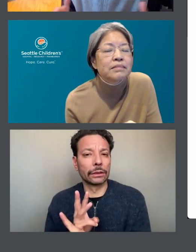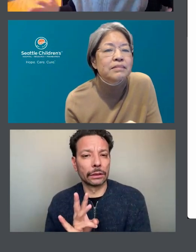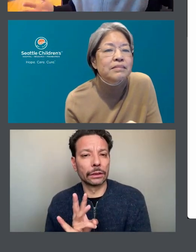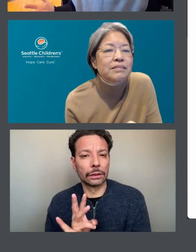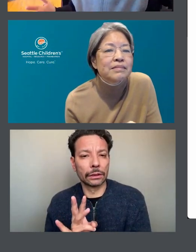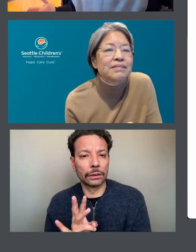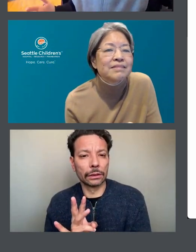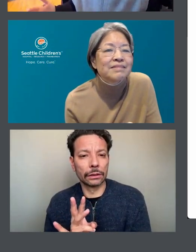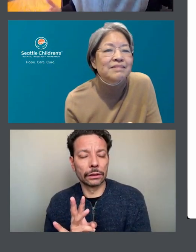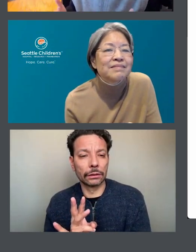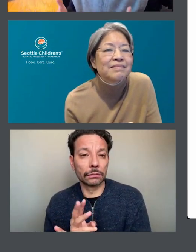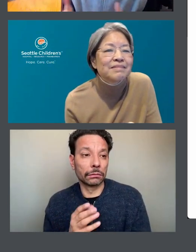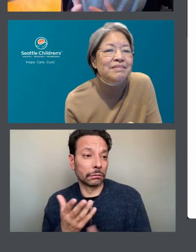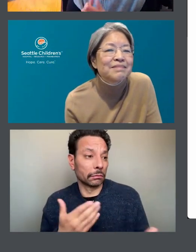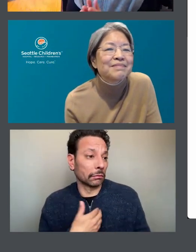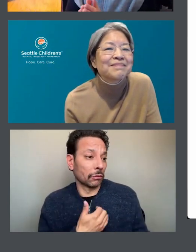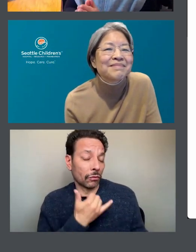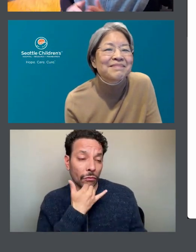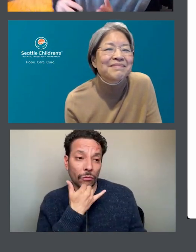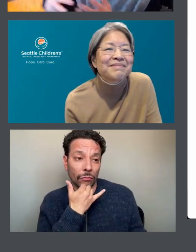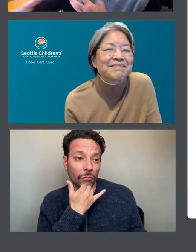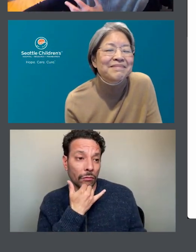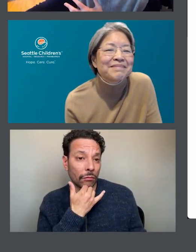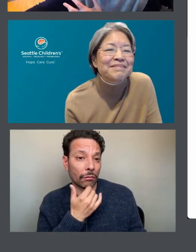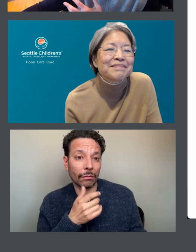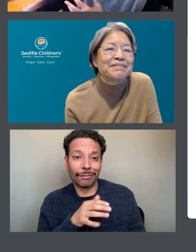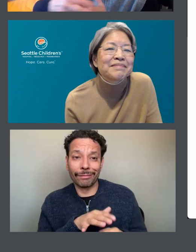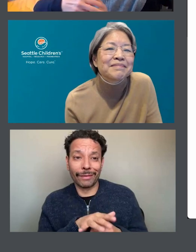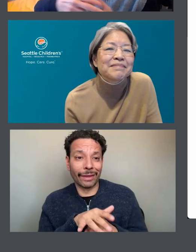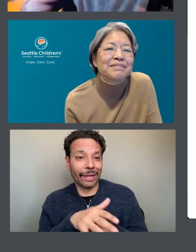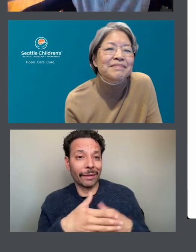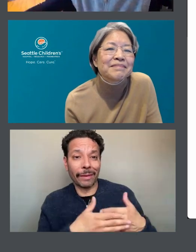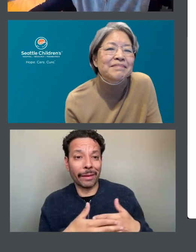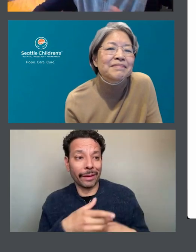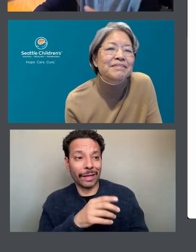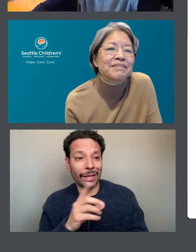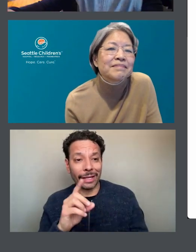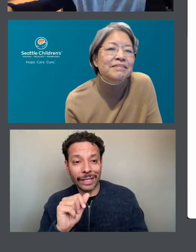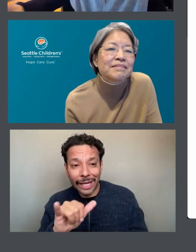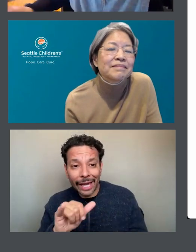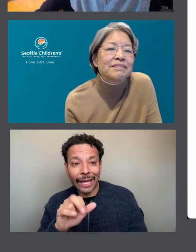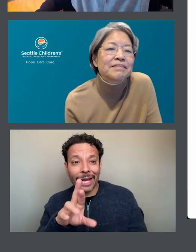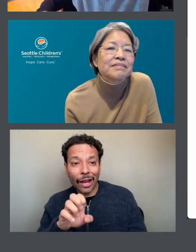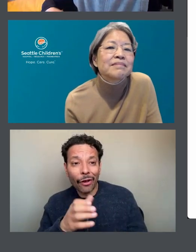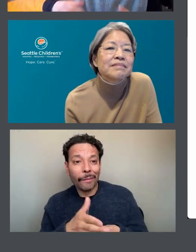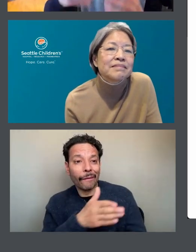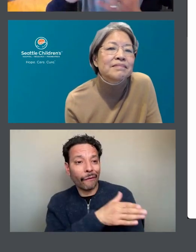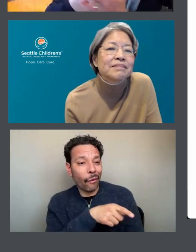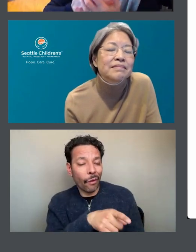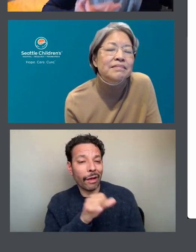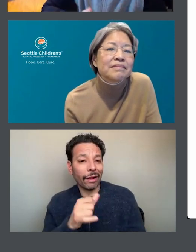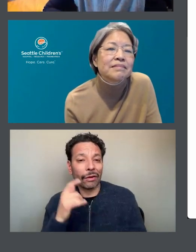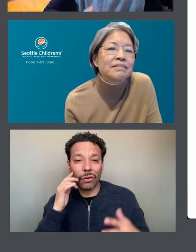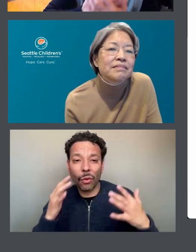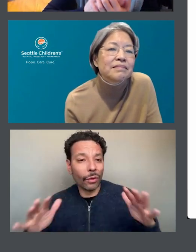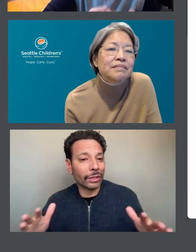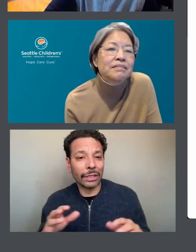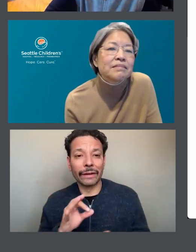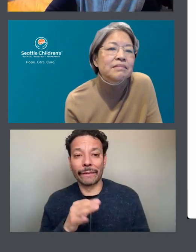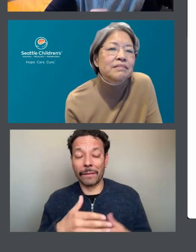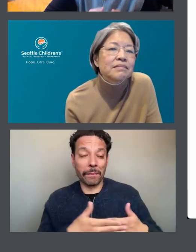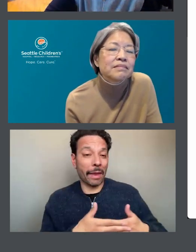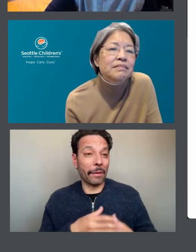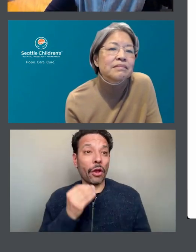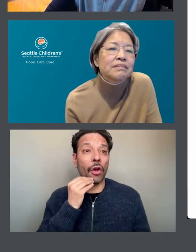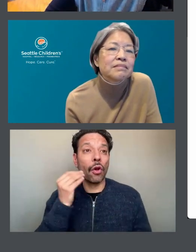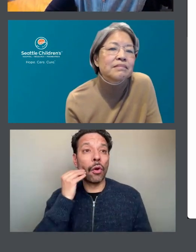Now, could I be wrong? There are plenty of babies that are in daycare before that, and then it can be noisy. But if babies are at